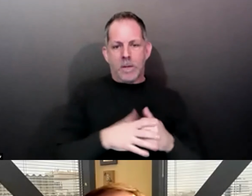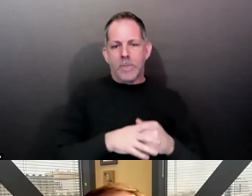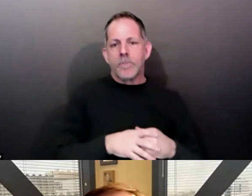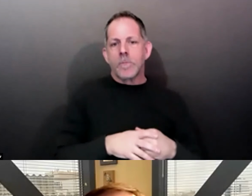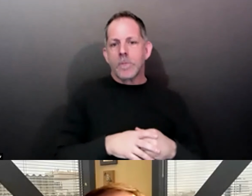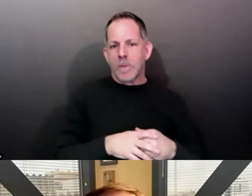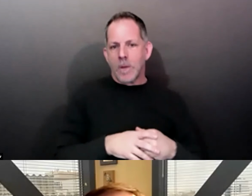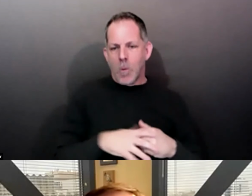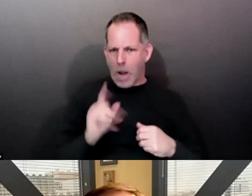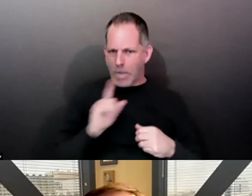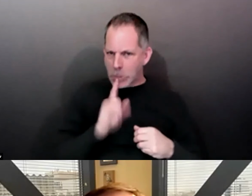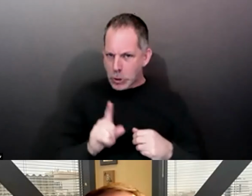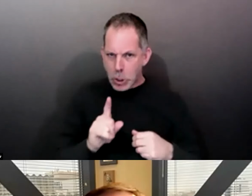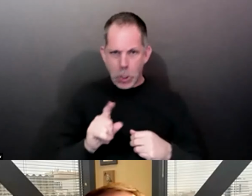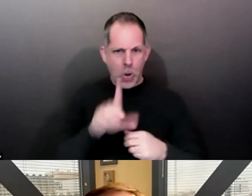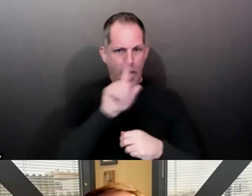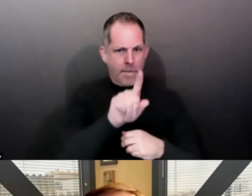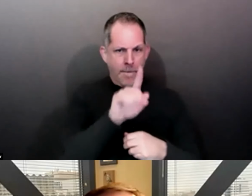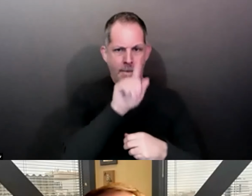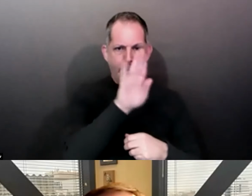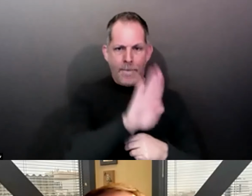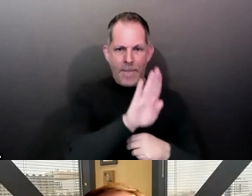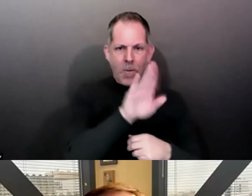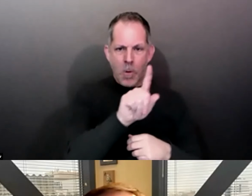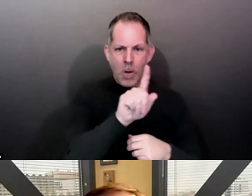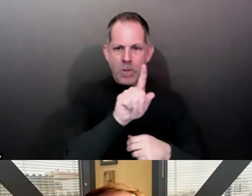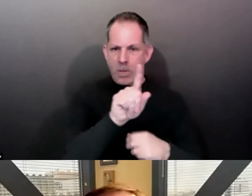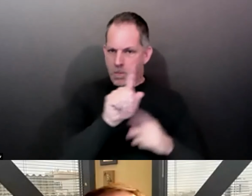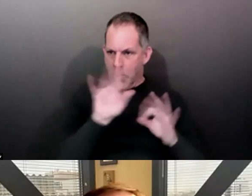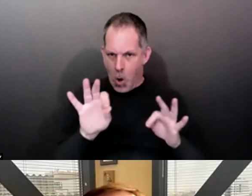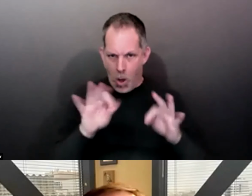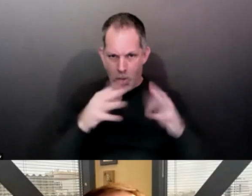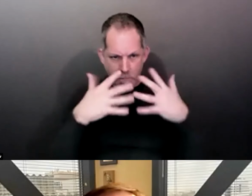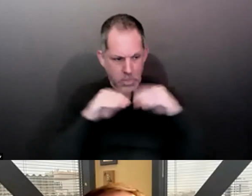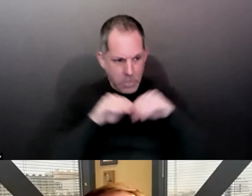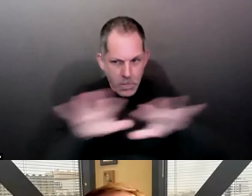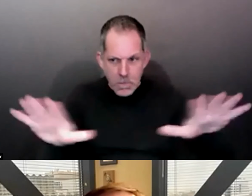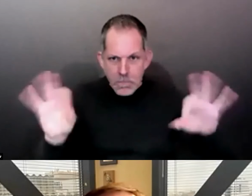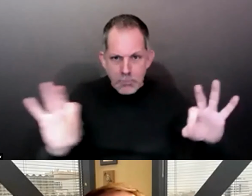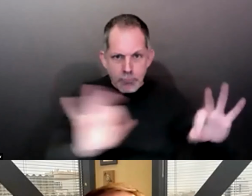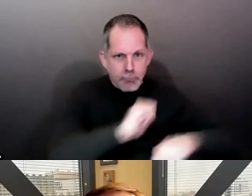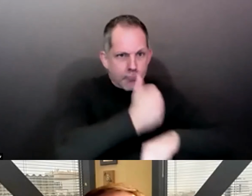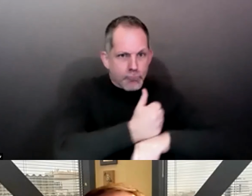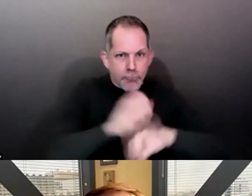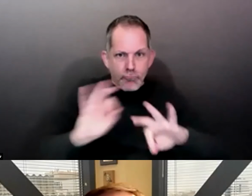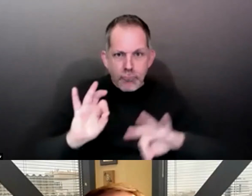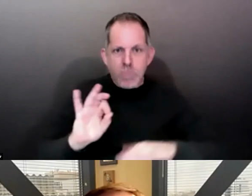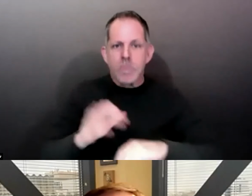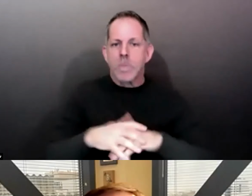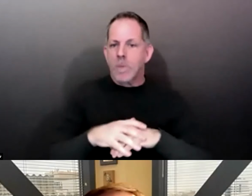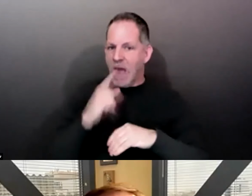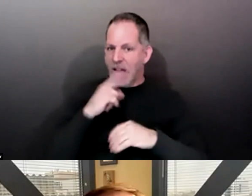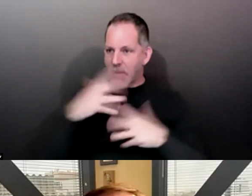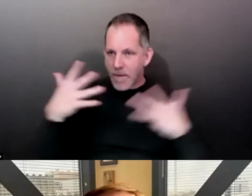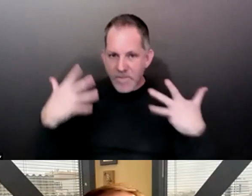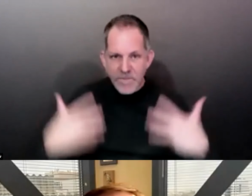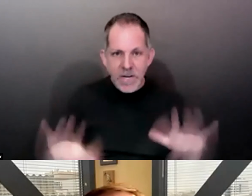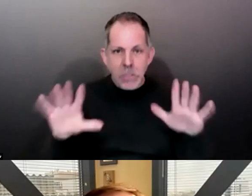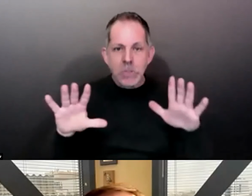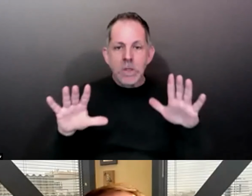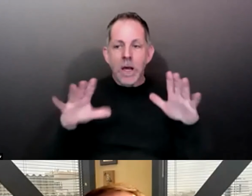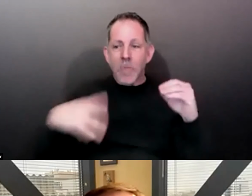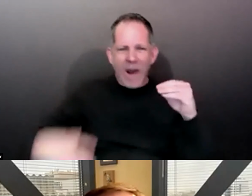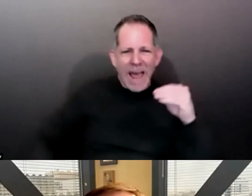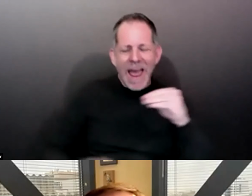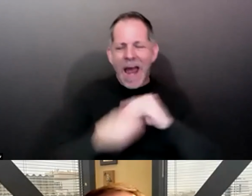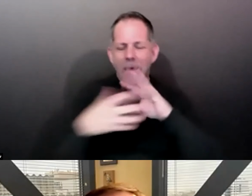get lost in the shuffle. And of course, you know, as we go forward, there's also, whenever